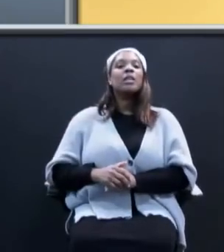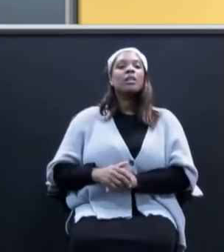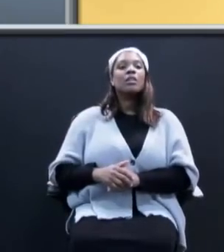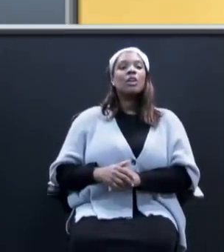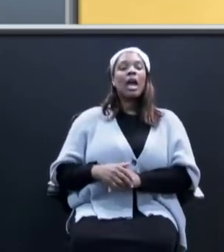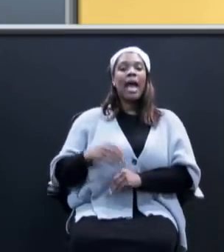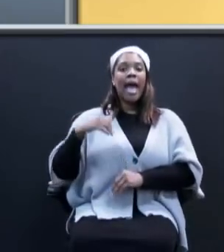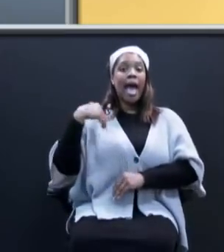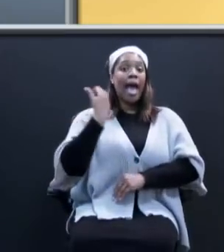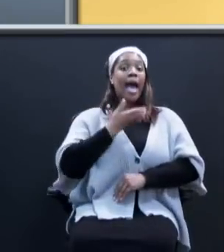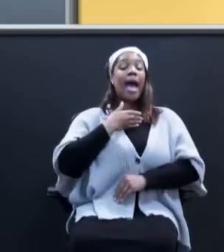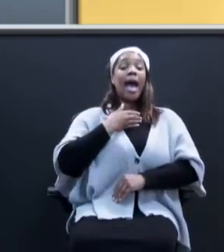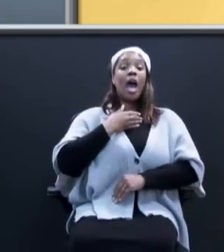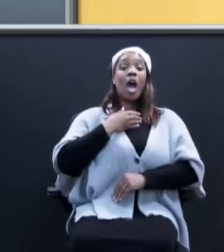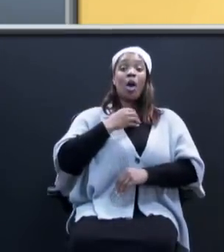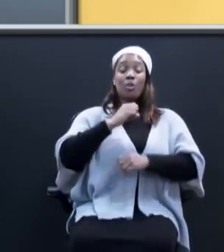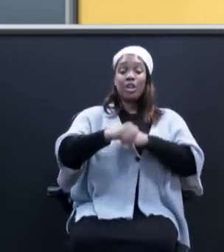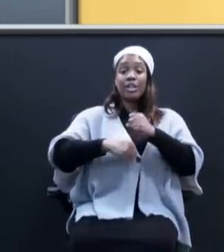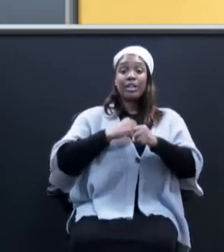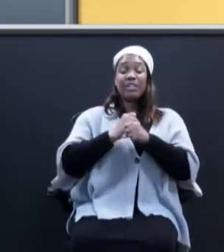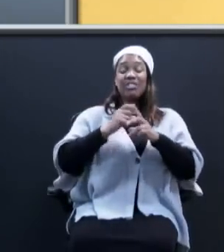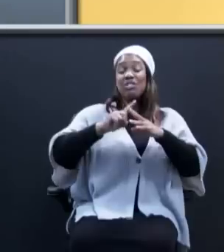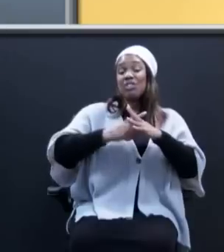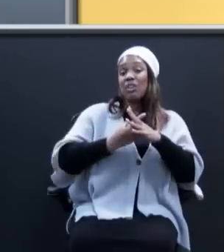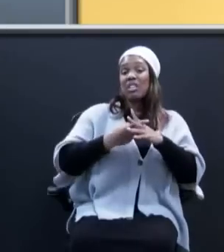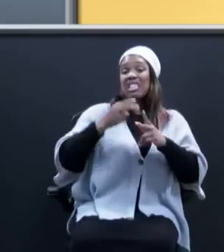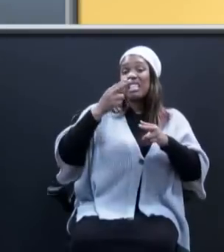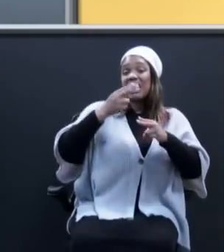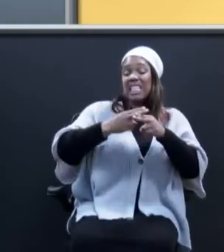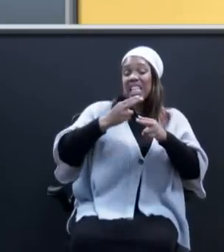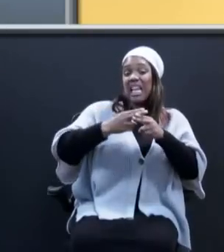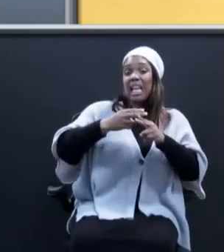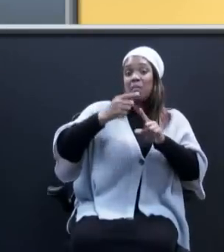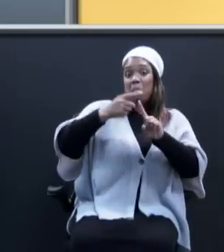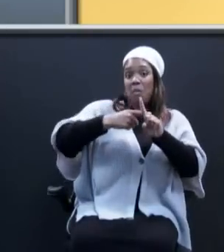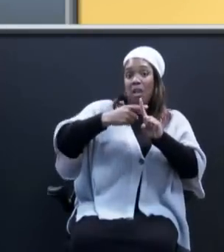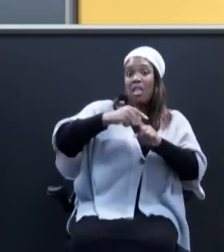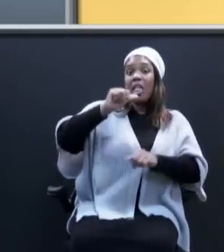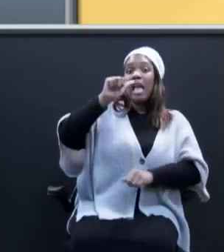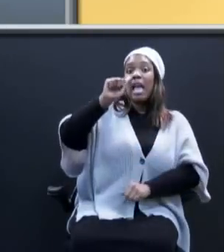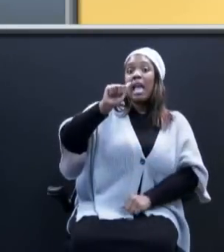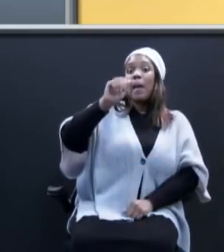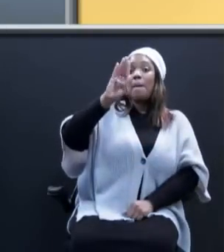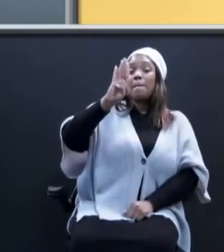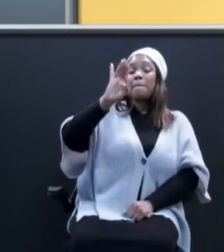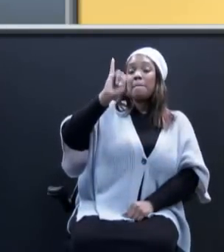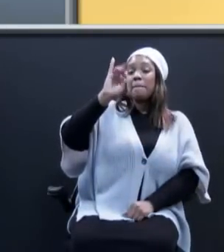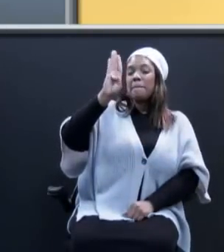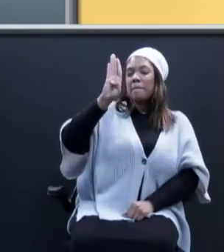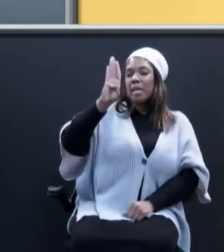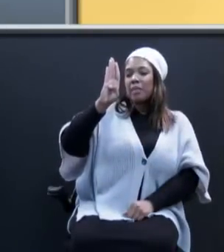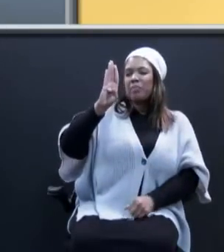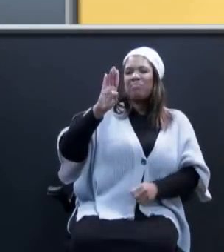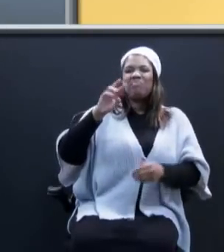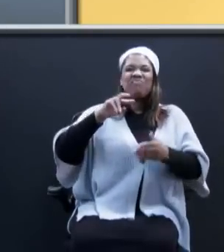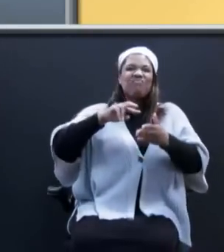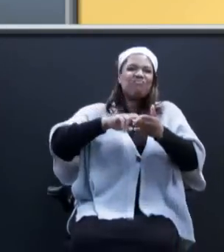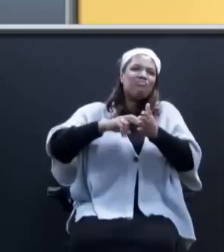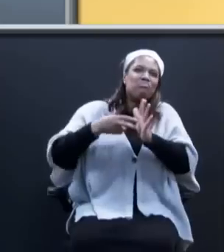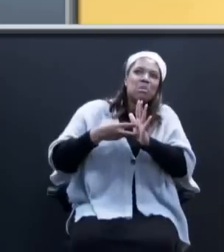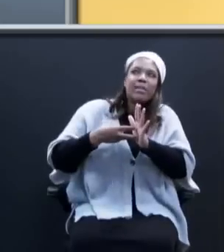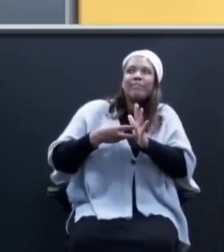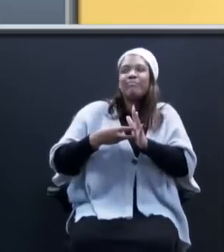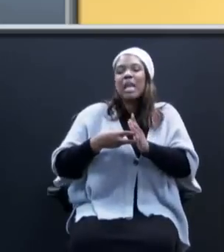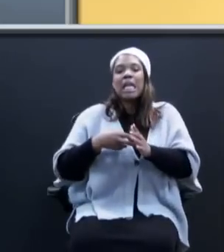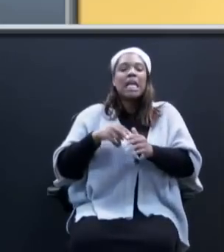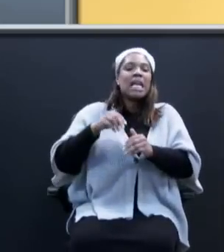Our year start in Abib. And Abib always start either side around the last of April or the first of